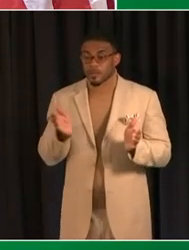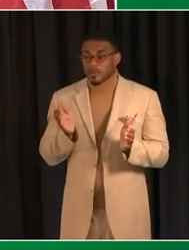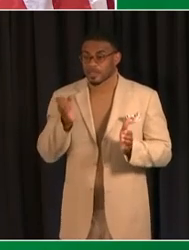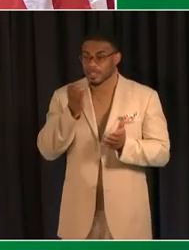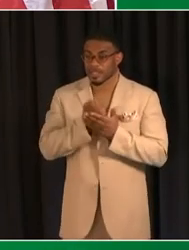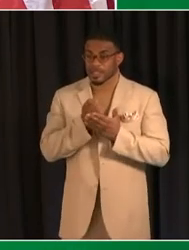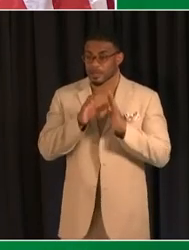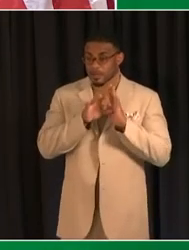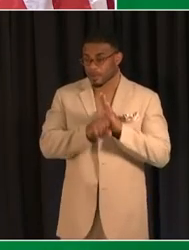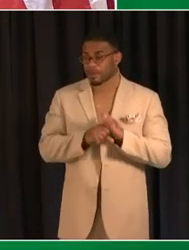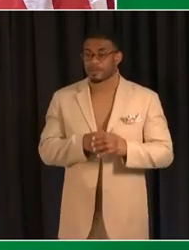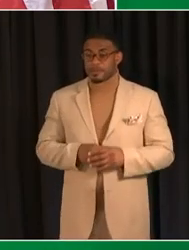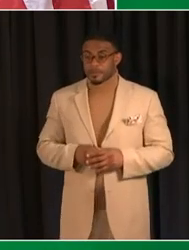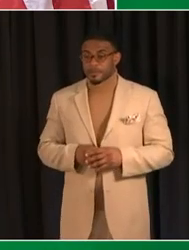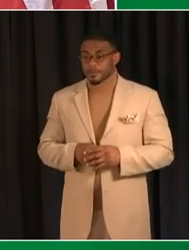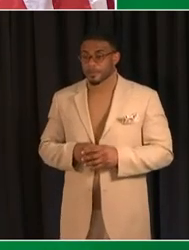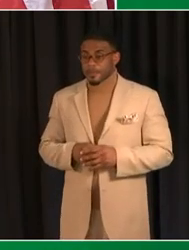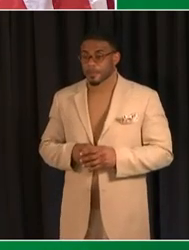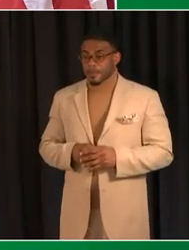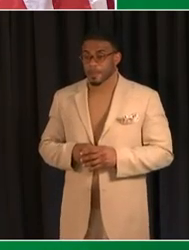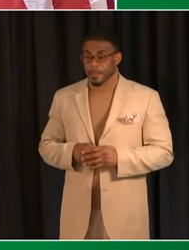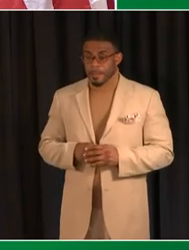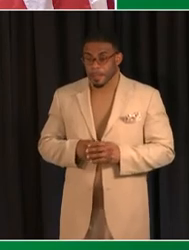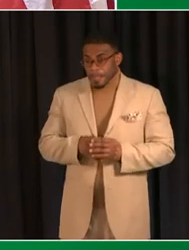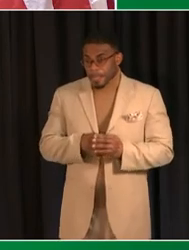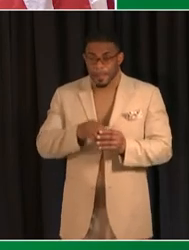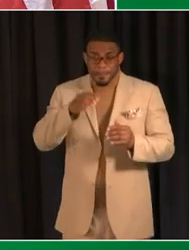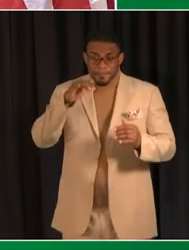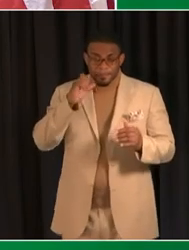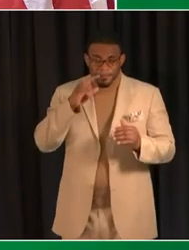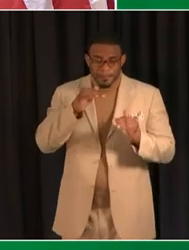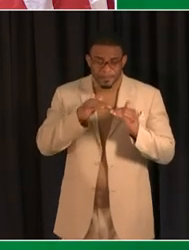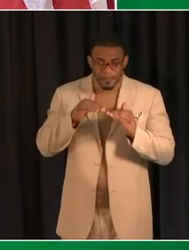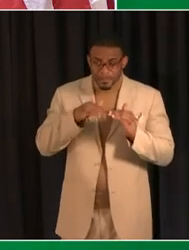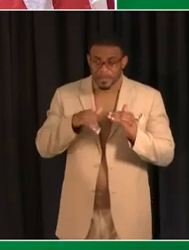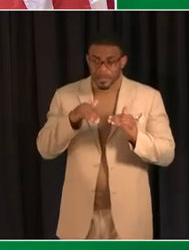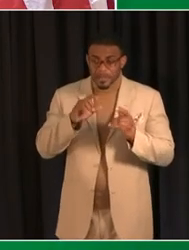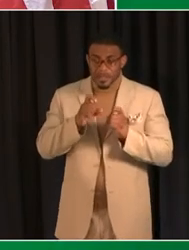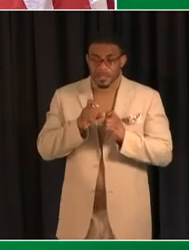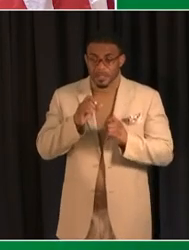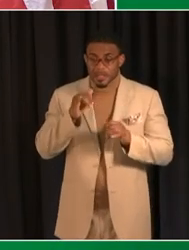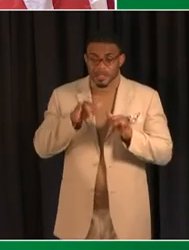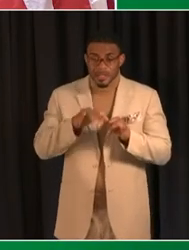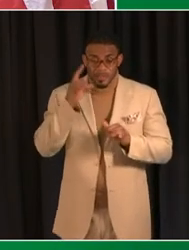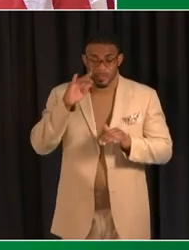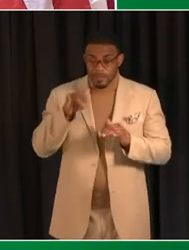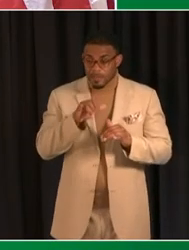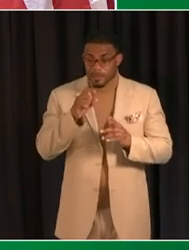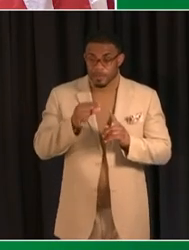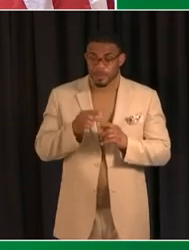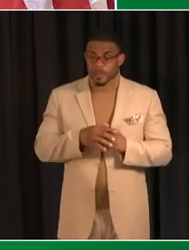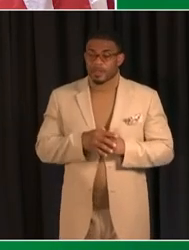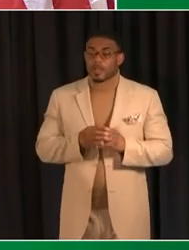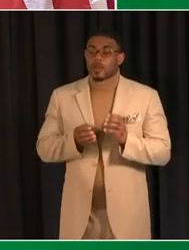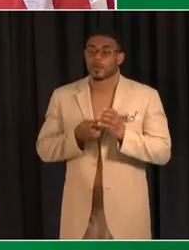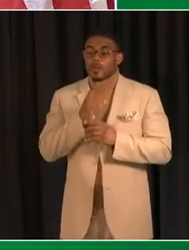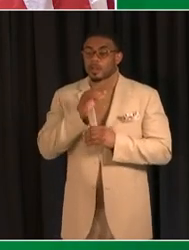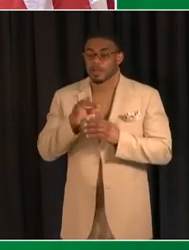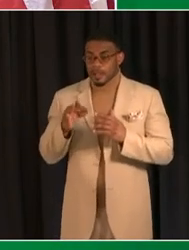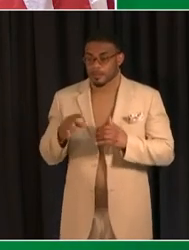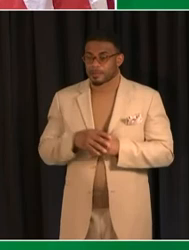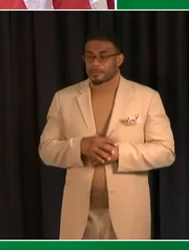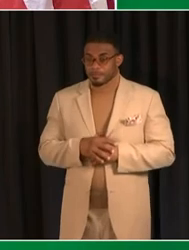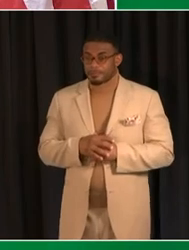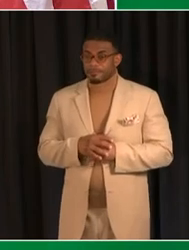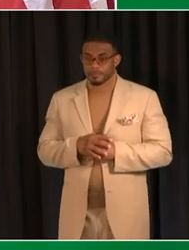that economic recovery and that growth. I like to say that change is inevitable, change is evergreen, but growth